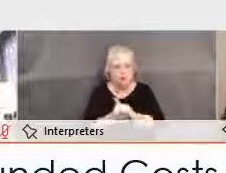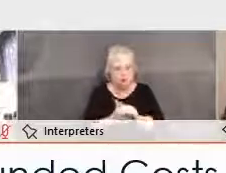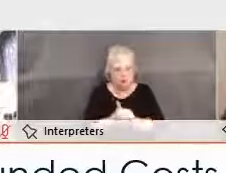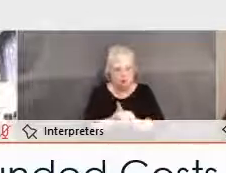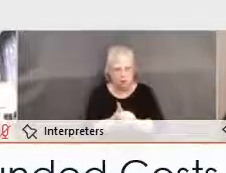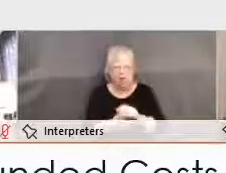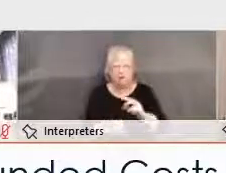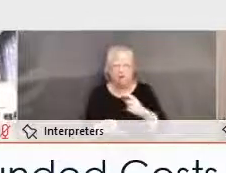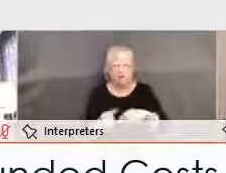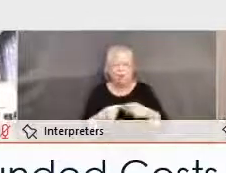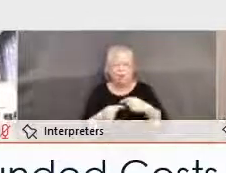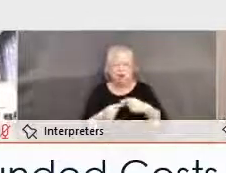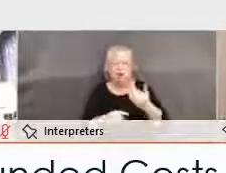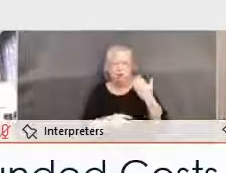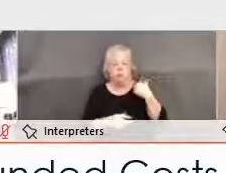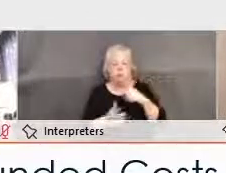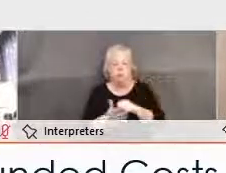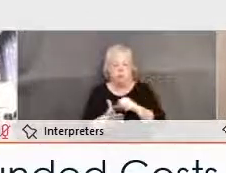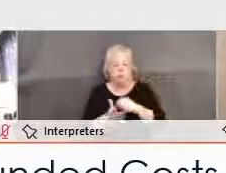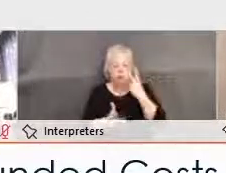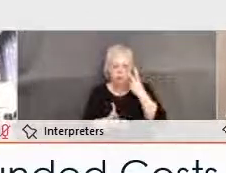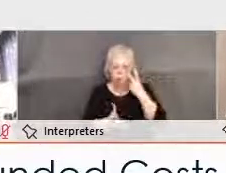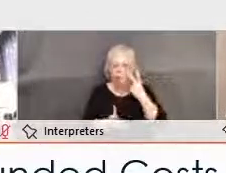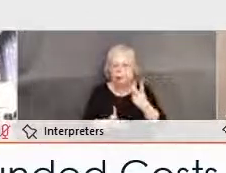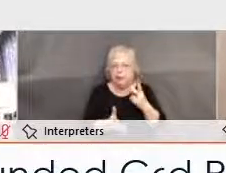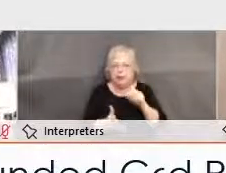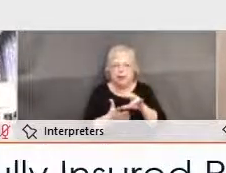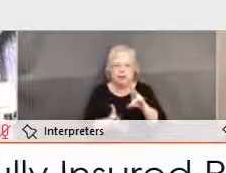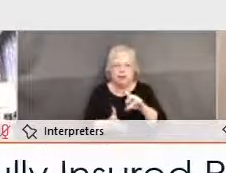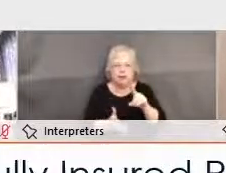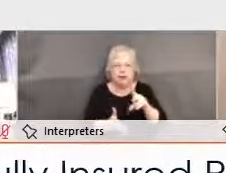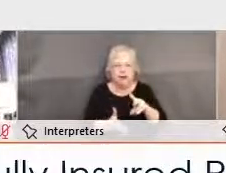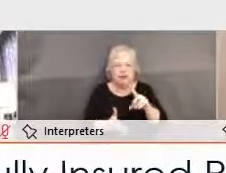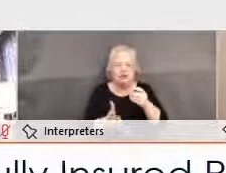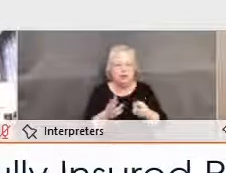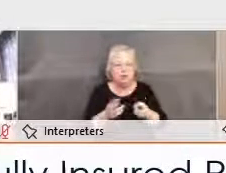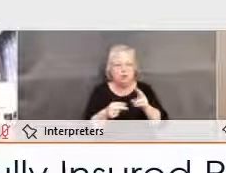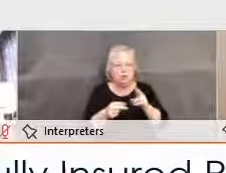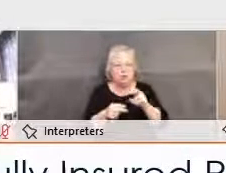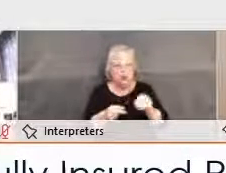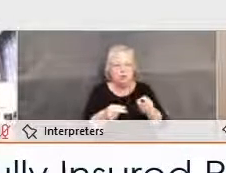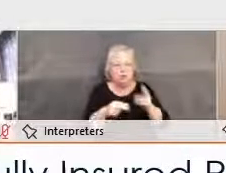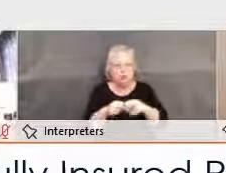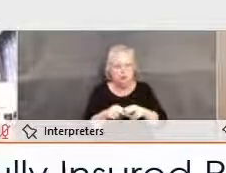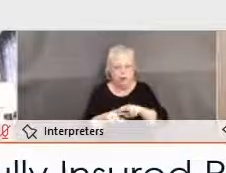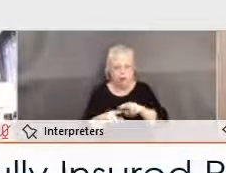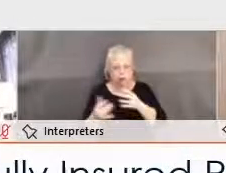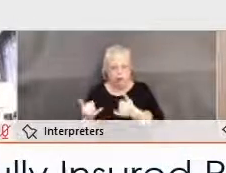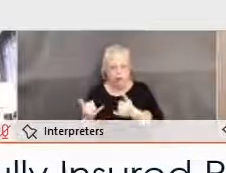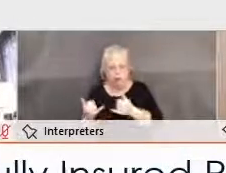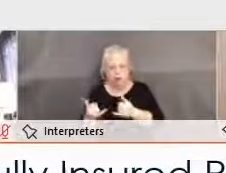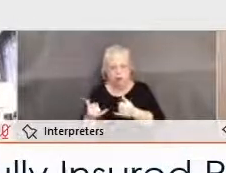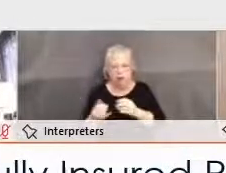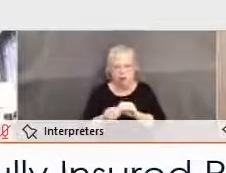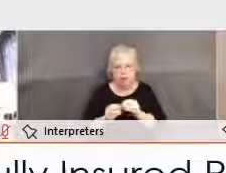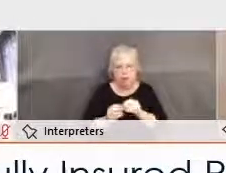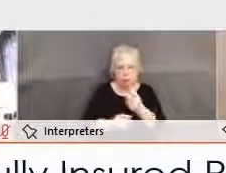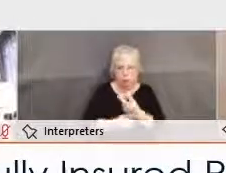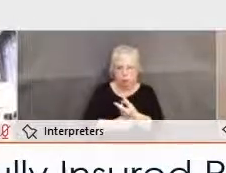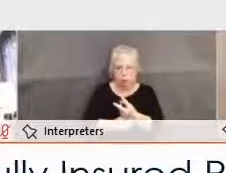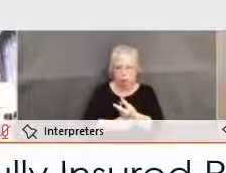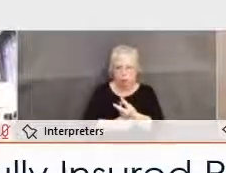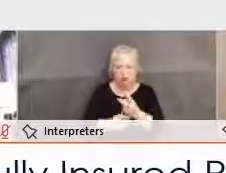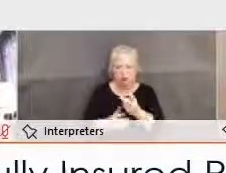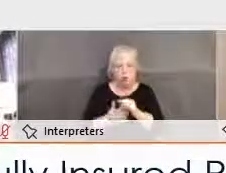page, you would see that a 7.5% increase on current under item number 2 would